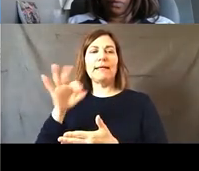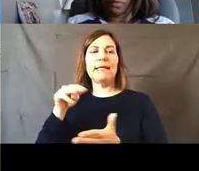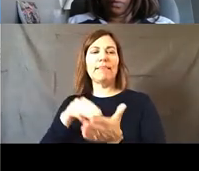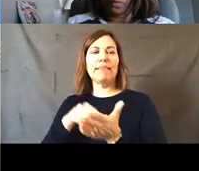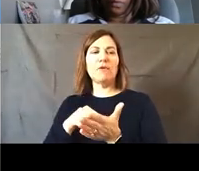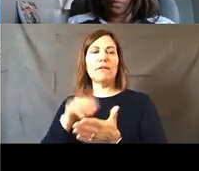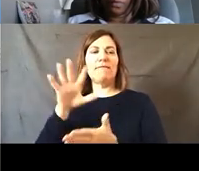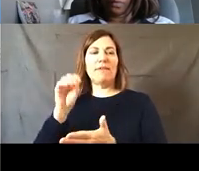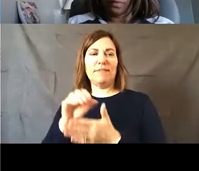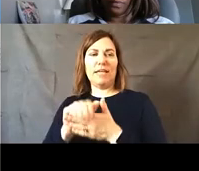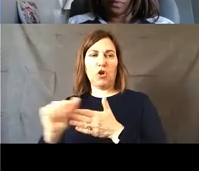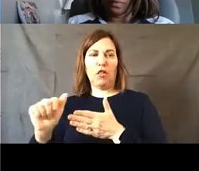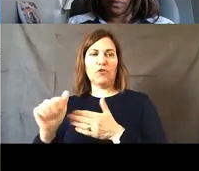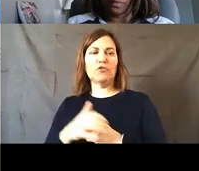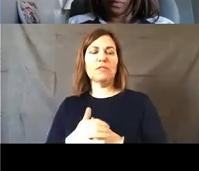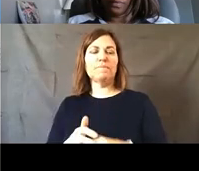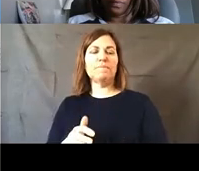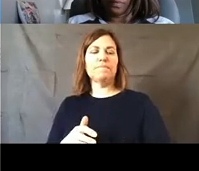$6,819,050.